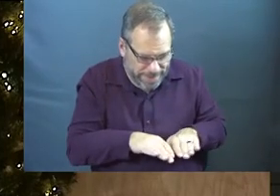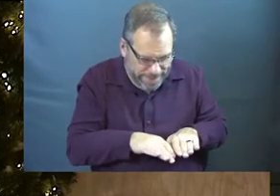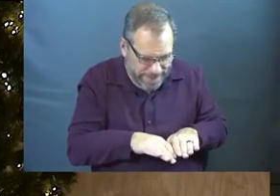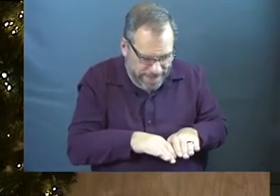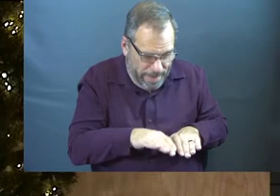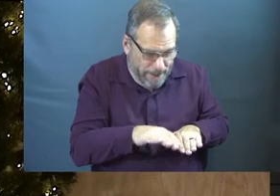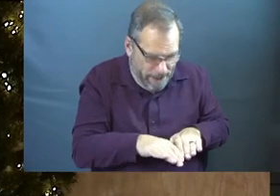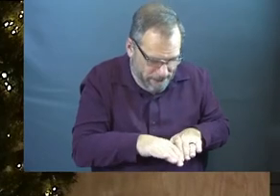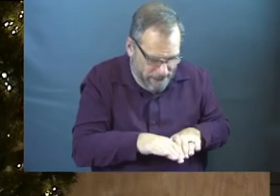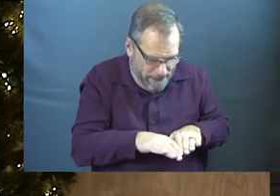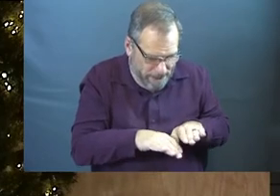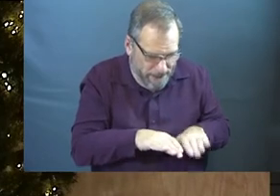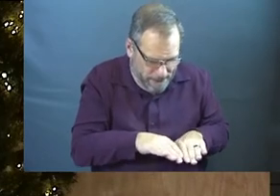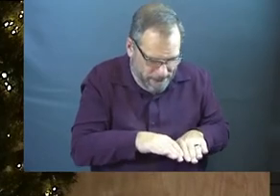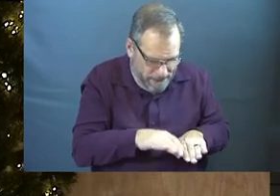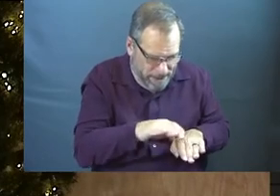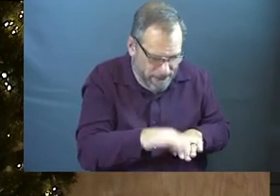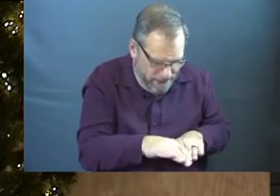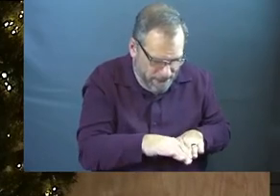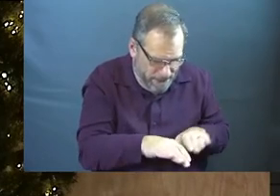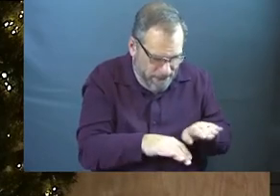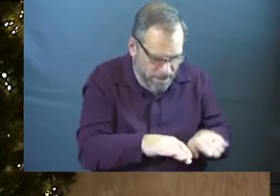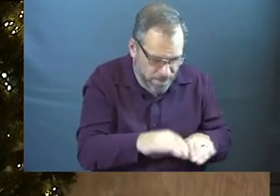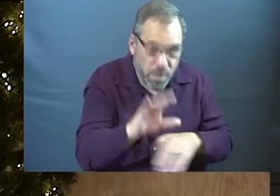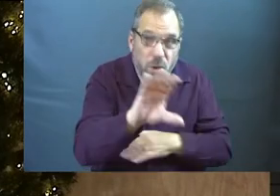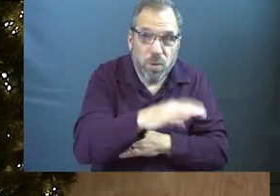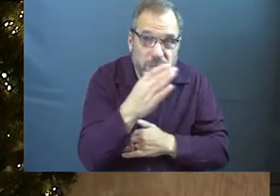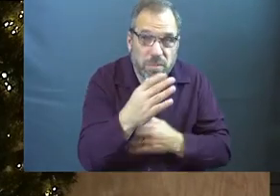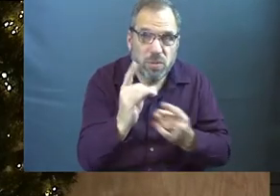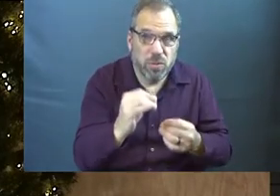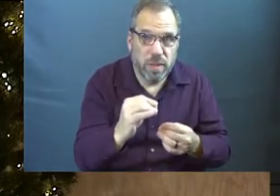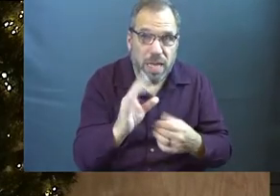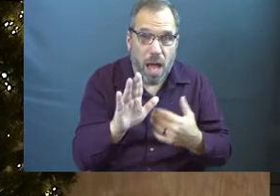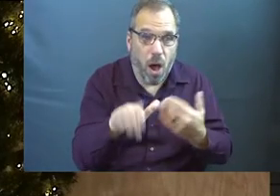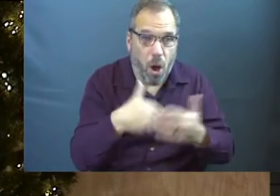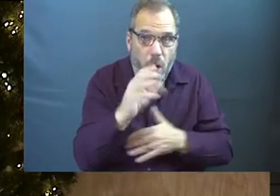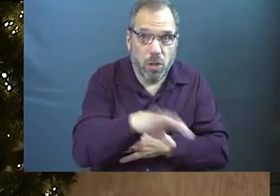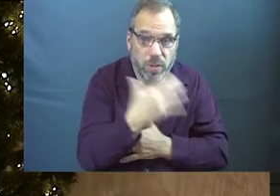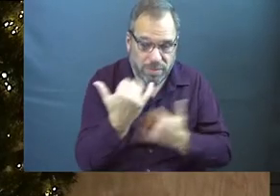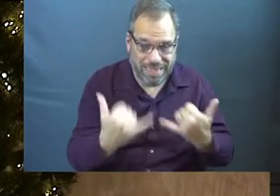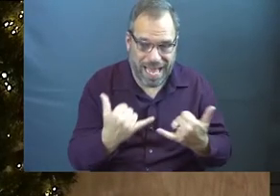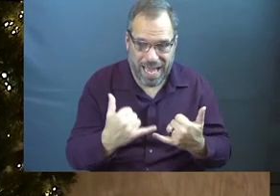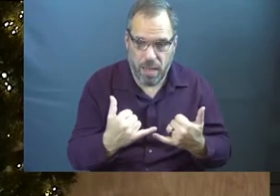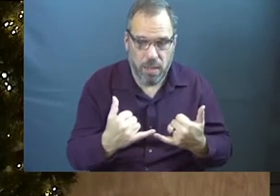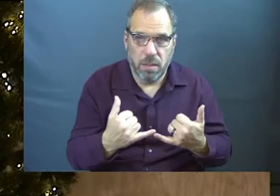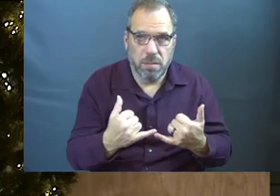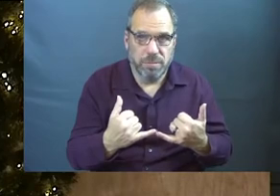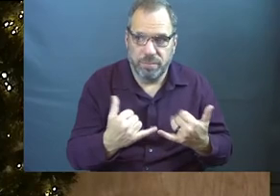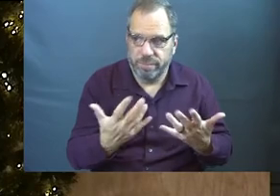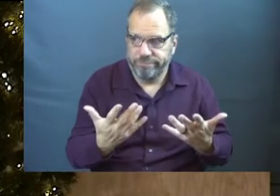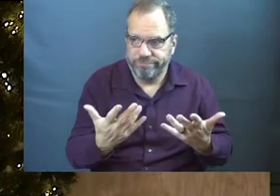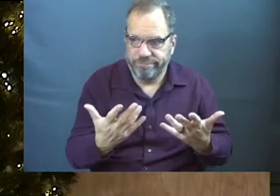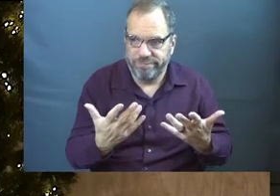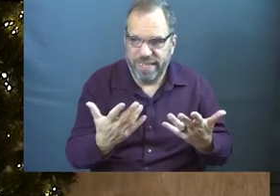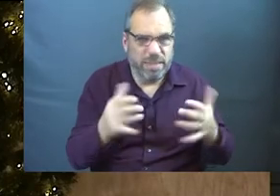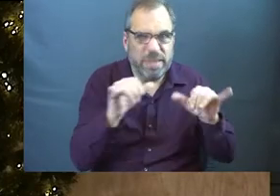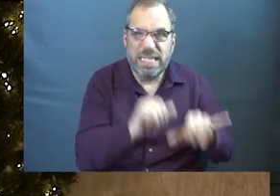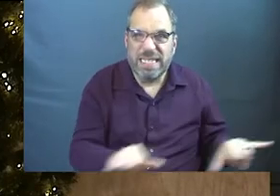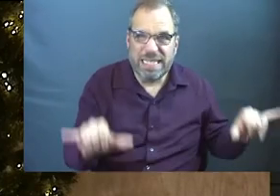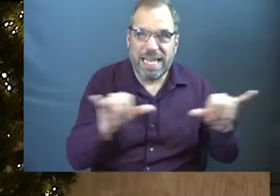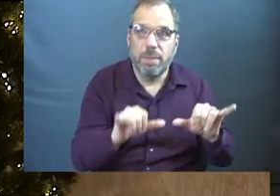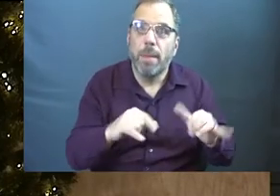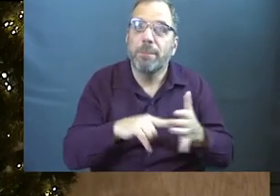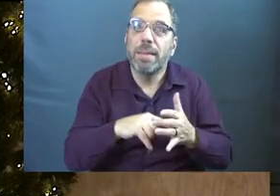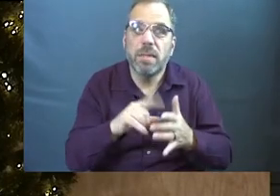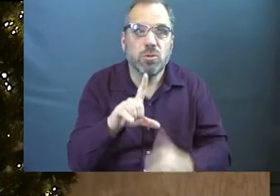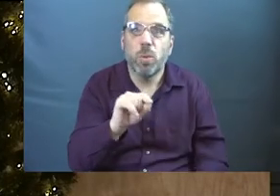Take it. This Christmas, take it. You're like, every single Christmas up to this point, it's not ever been any different. Maybe it will